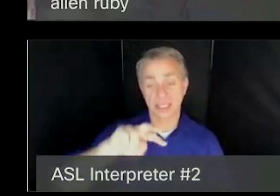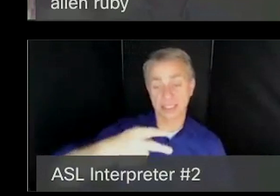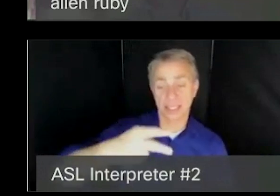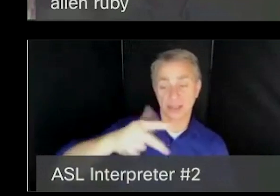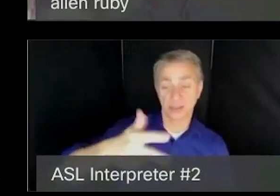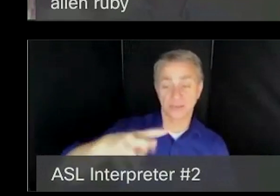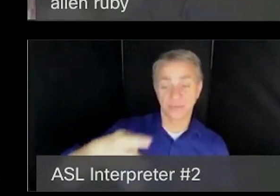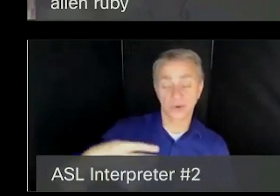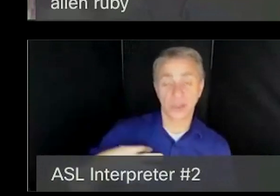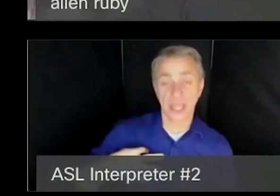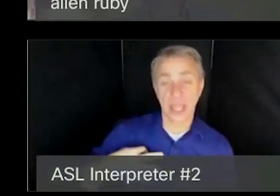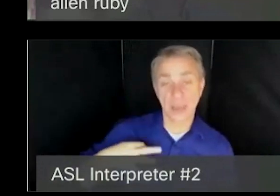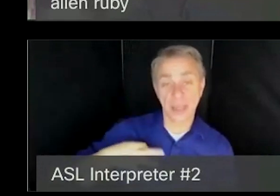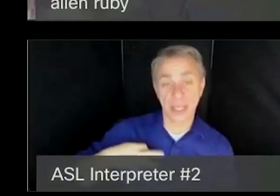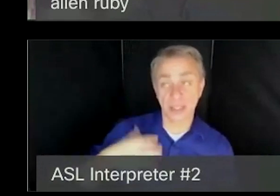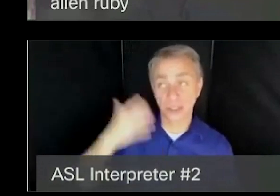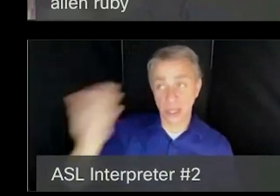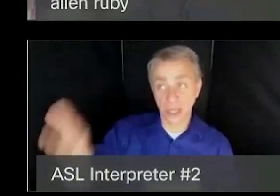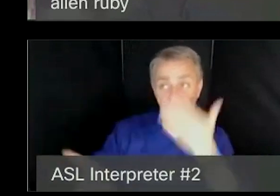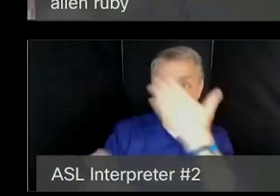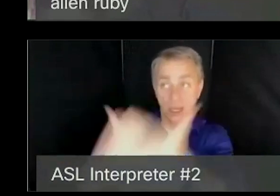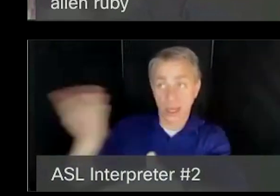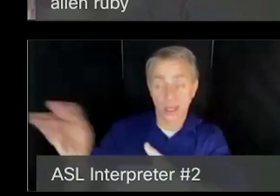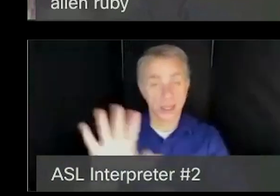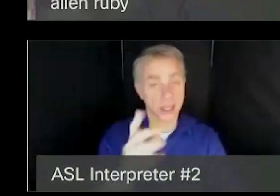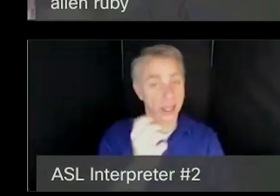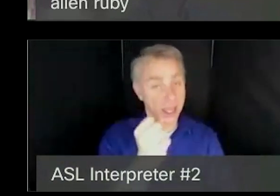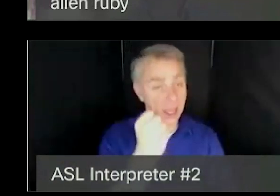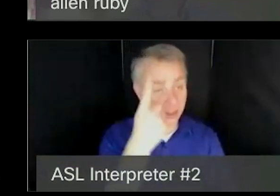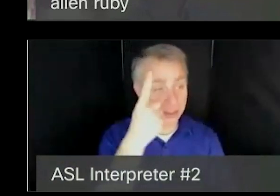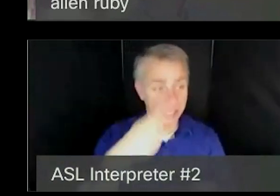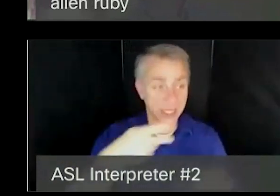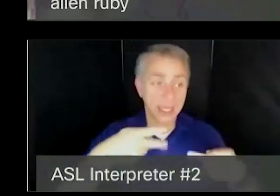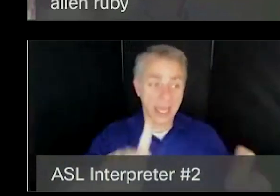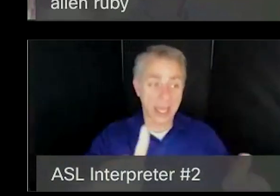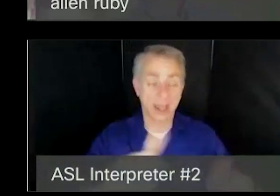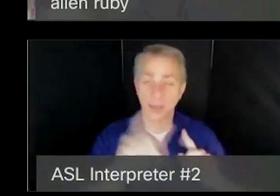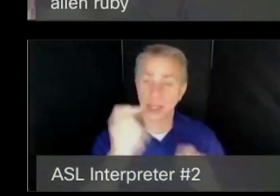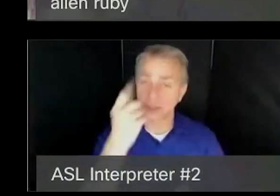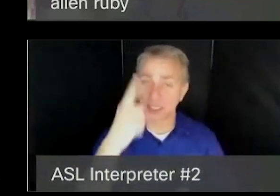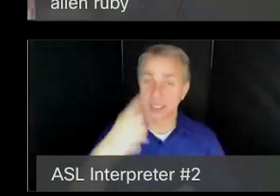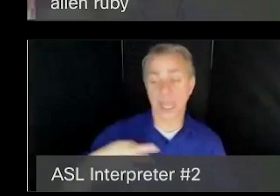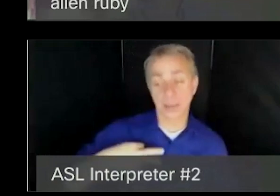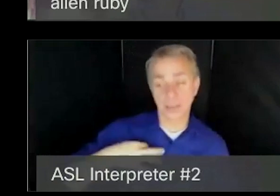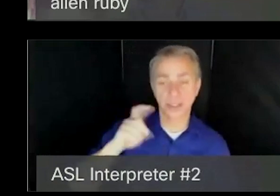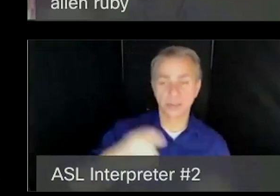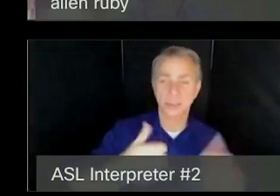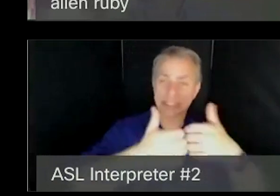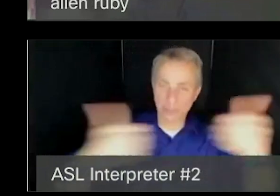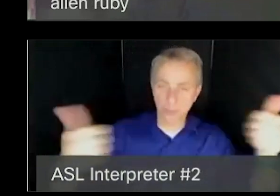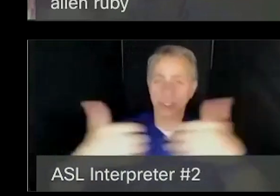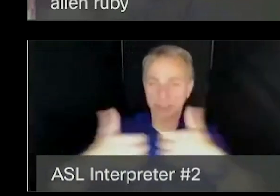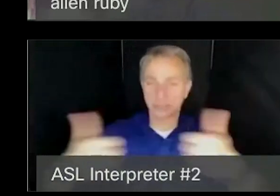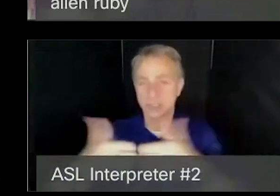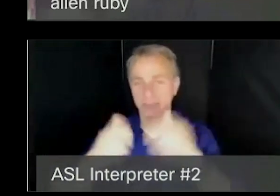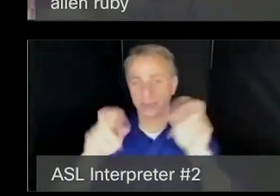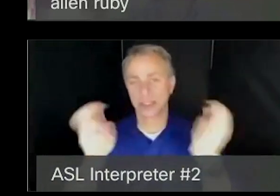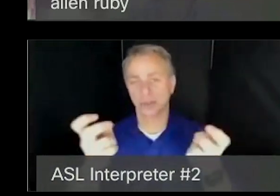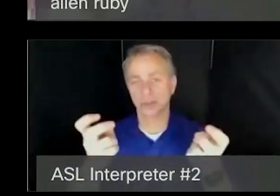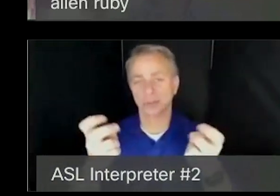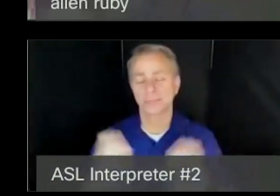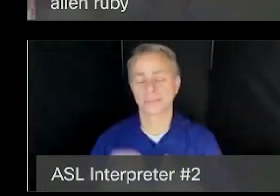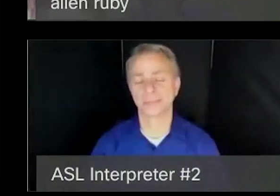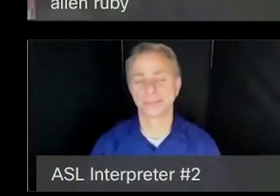a substantively different issue, you can submit multiple applications from the same